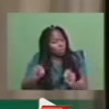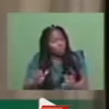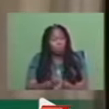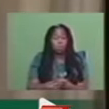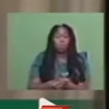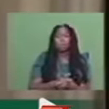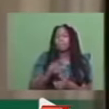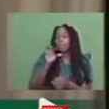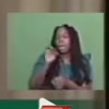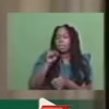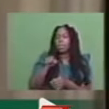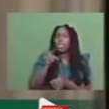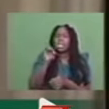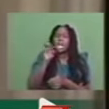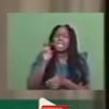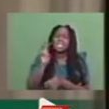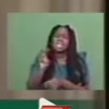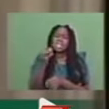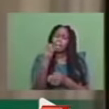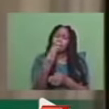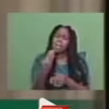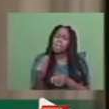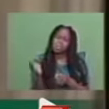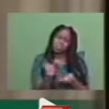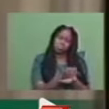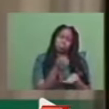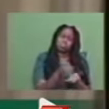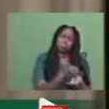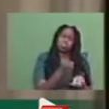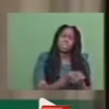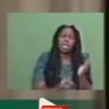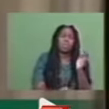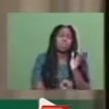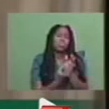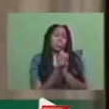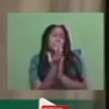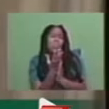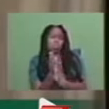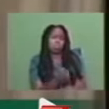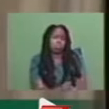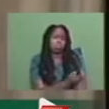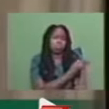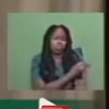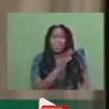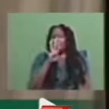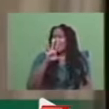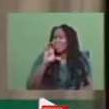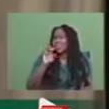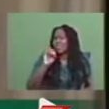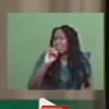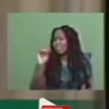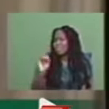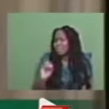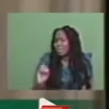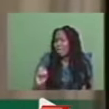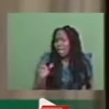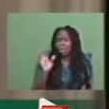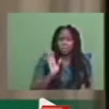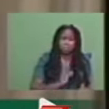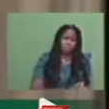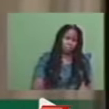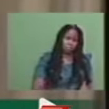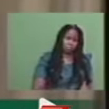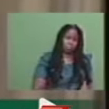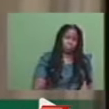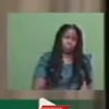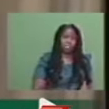billion in 2015, a growth of 53%. Overall, we were able to grow our revenue base by 39% in about